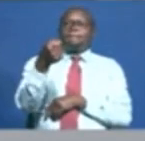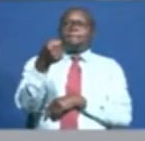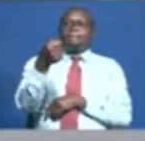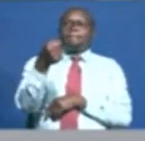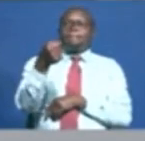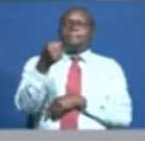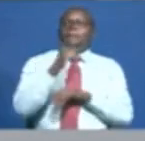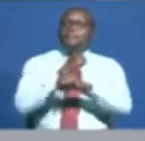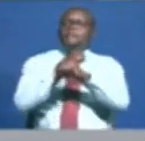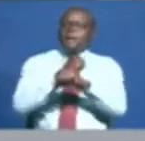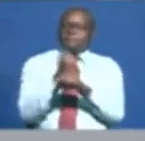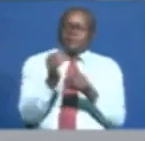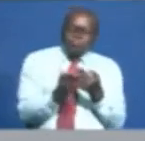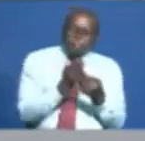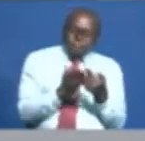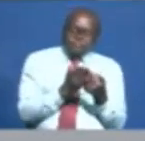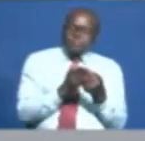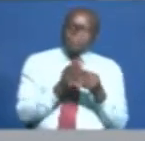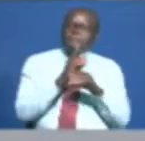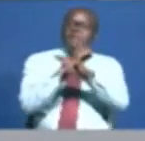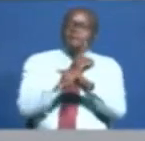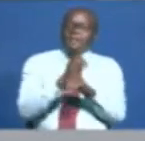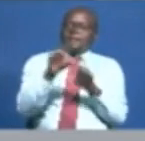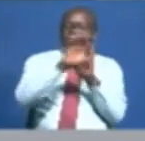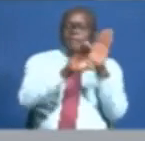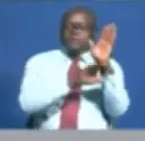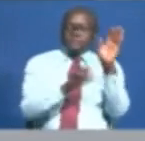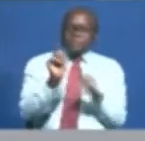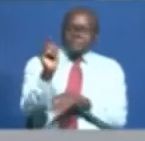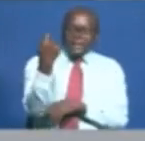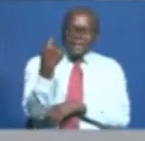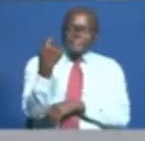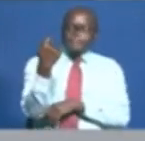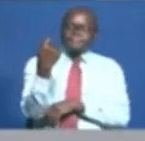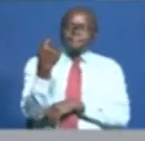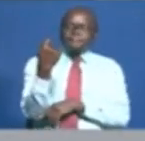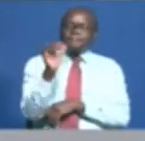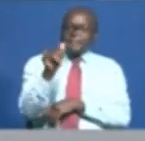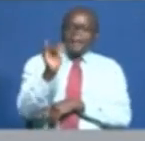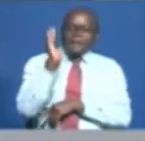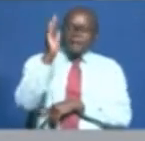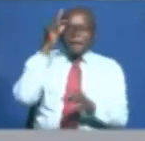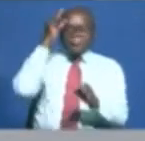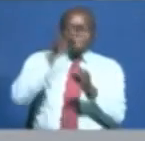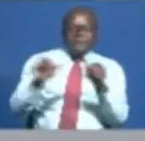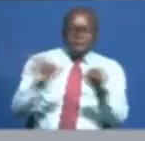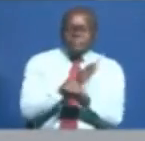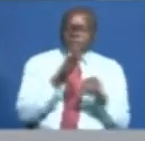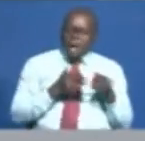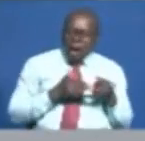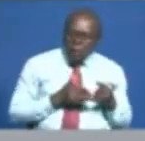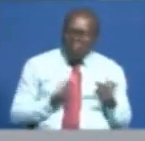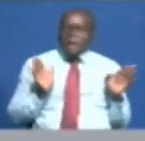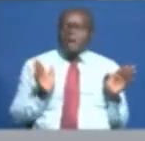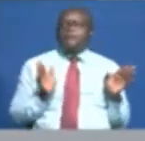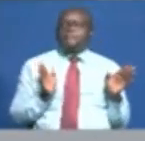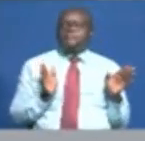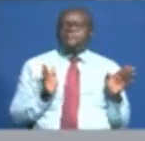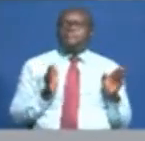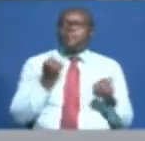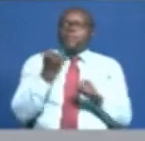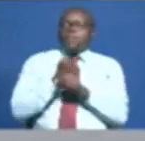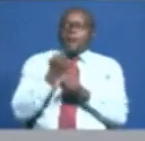preserve, protect, and defend this Constitution of the Republic of Kenya, and that I will faithfully and conscientiously discharge